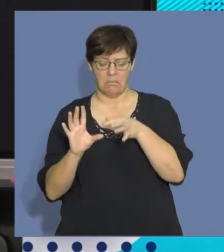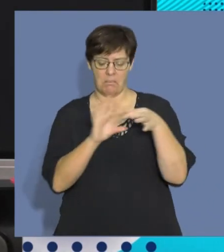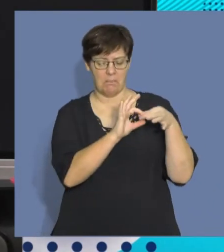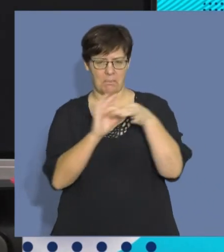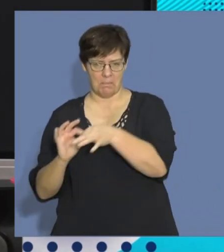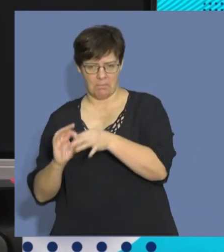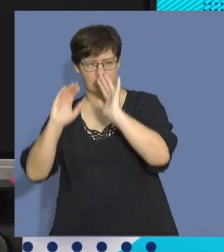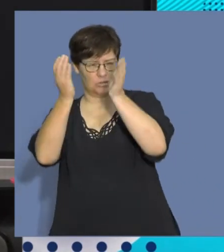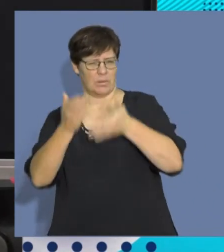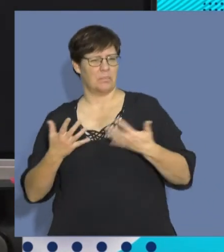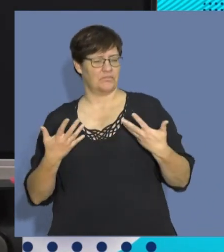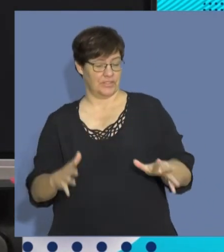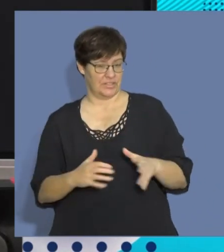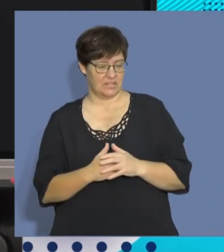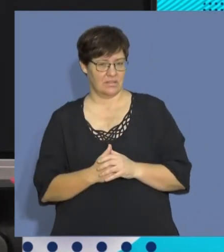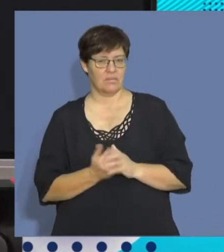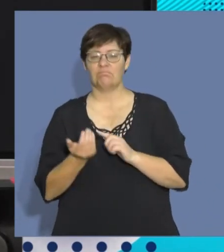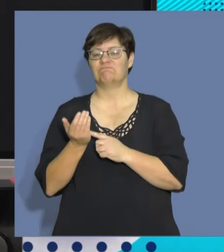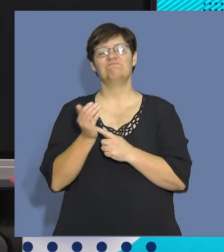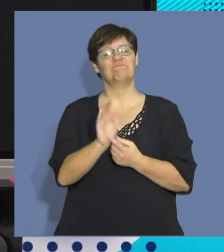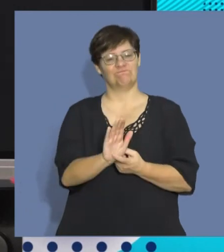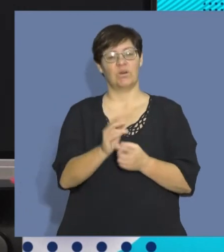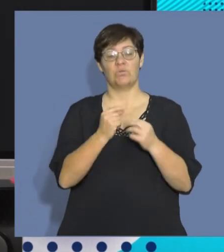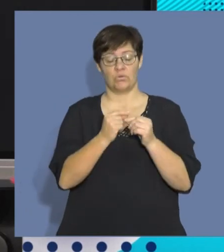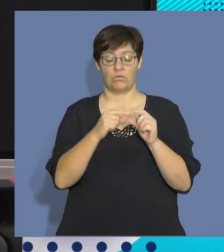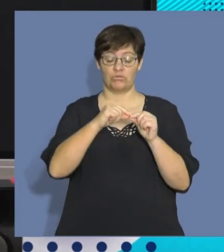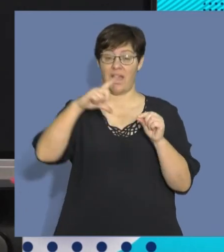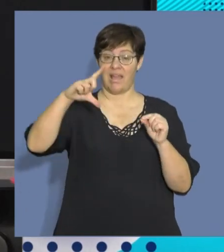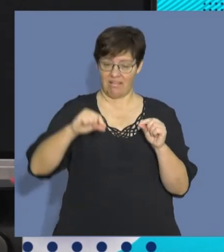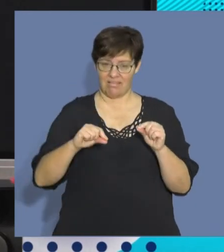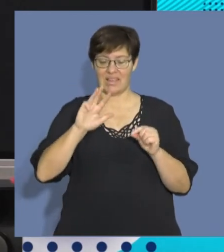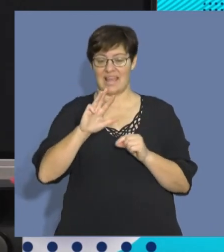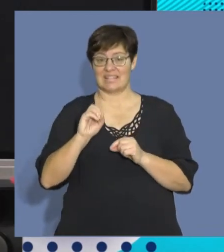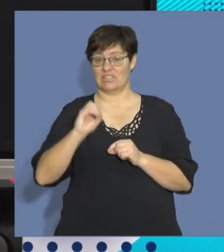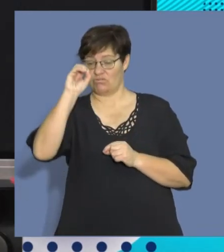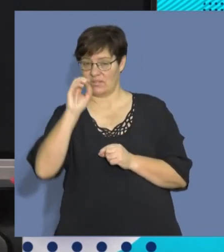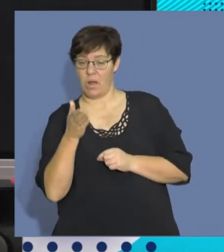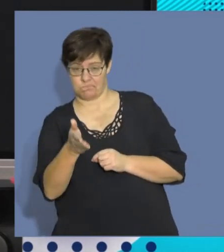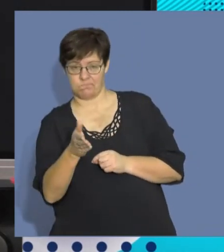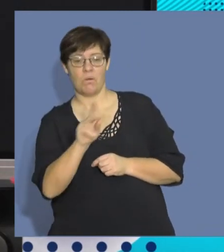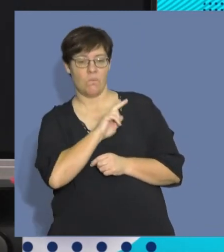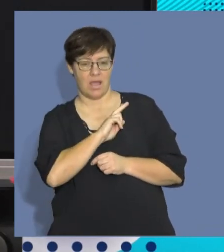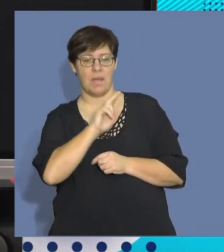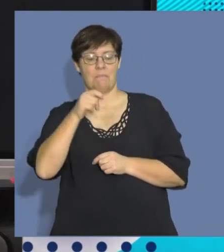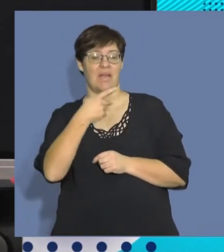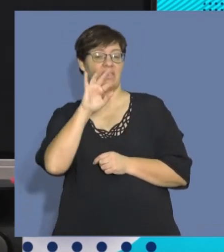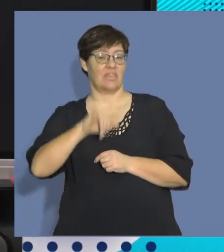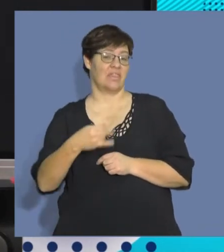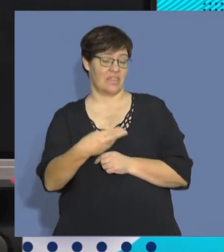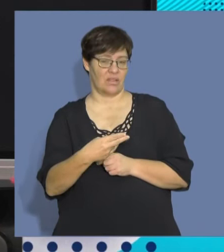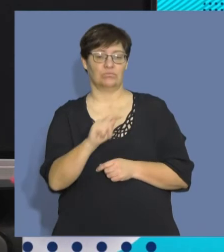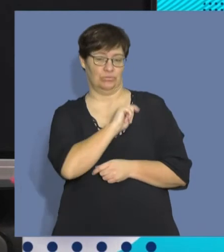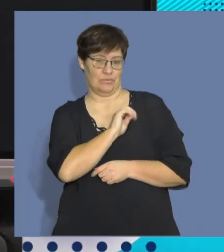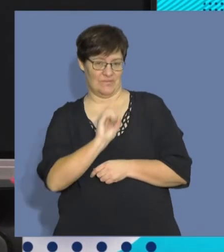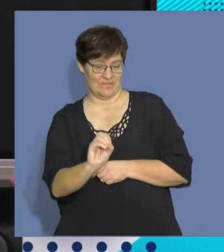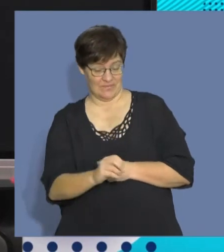to shapes. And we showed that a triangle is a right-angled triangle by showing that Pythagoras is true. Now what we're going to be doing